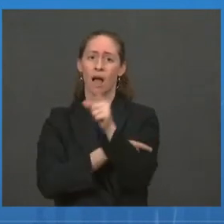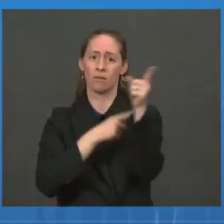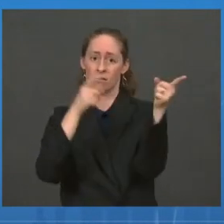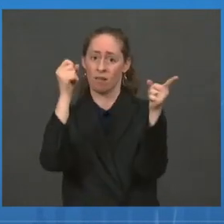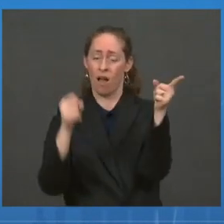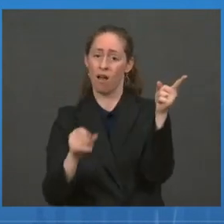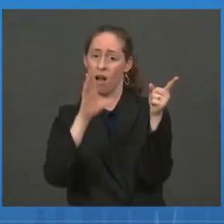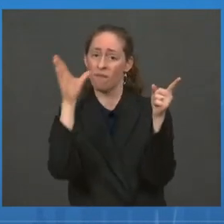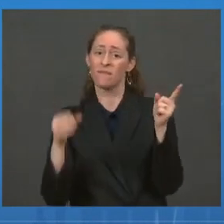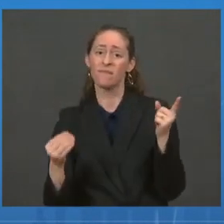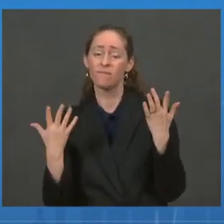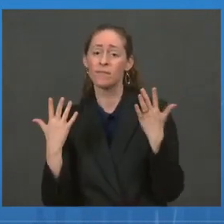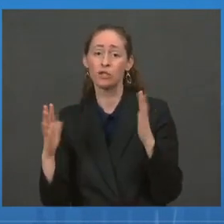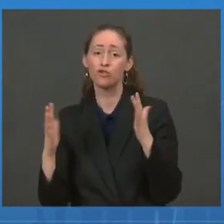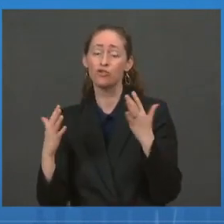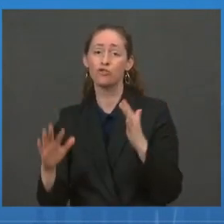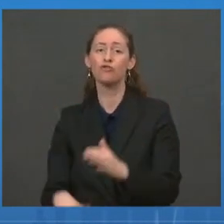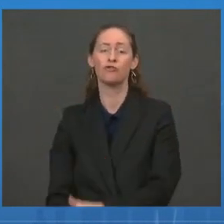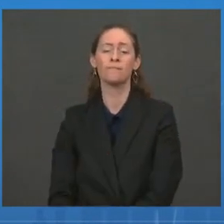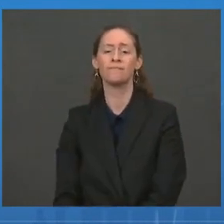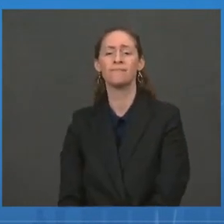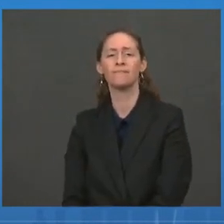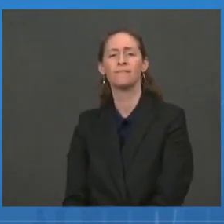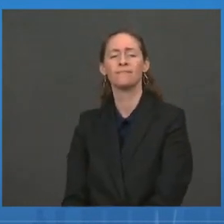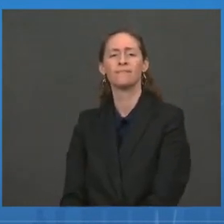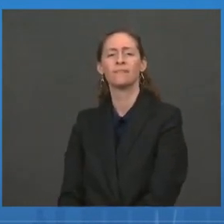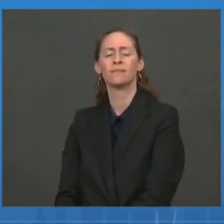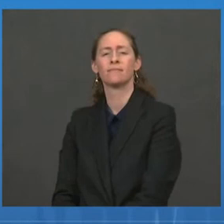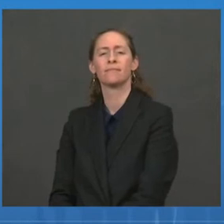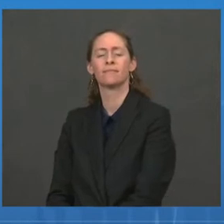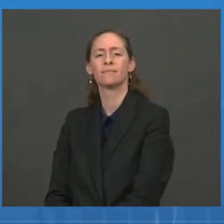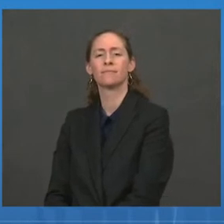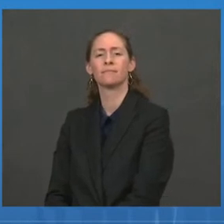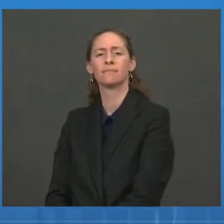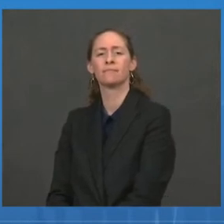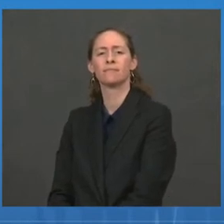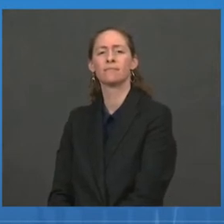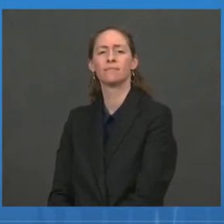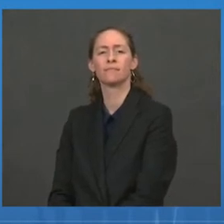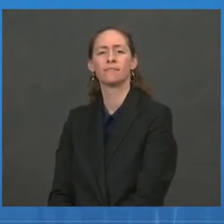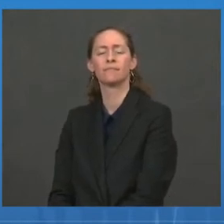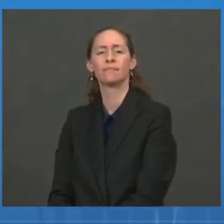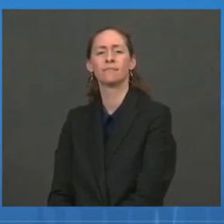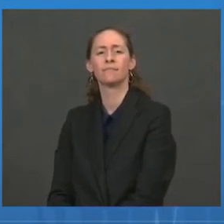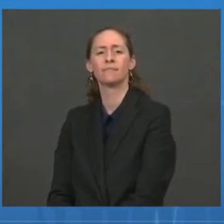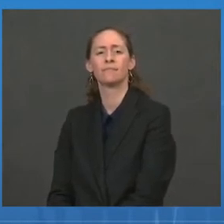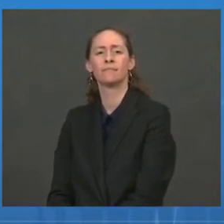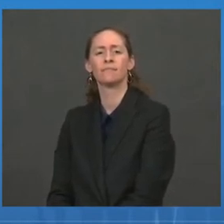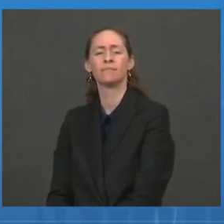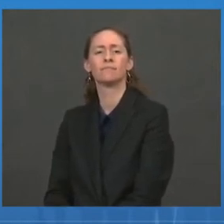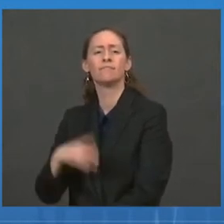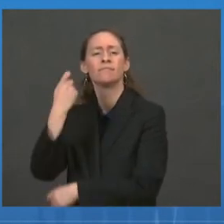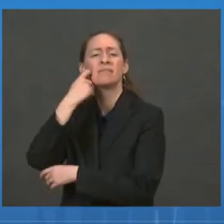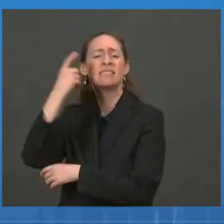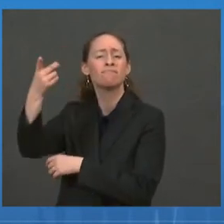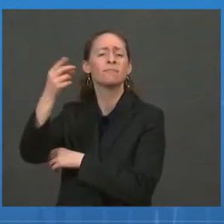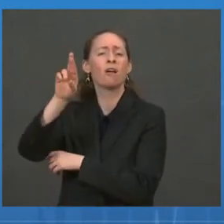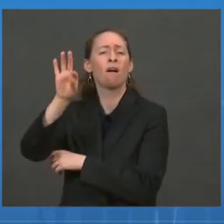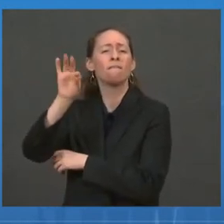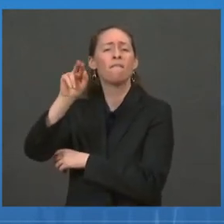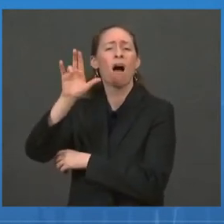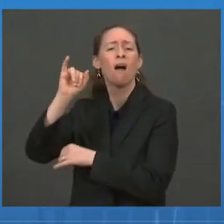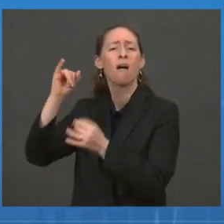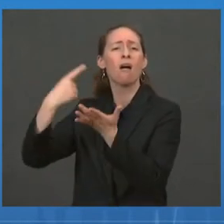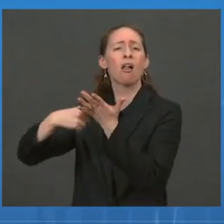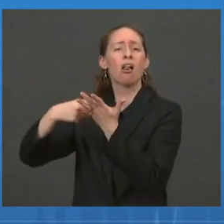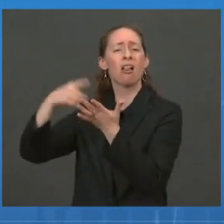the last mile if you will is really important and the u.s state department and usaid are leading the administration's efforts to turn